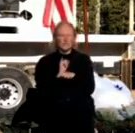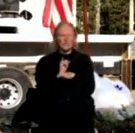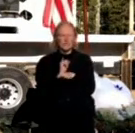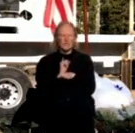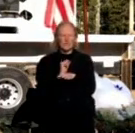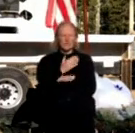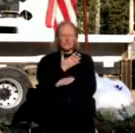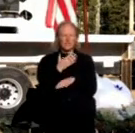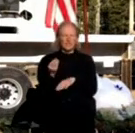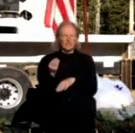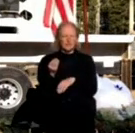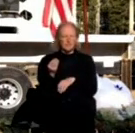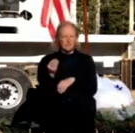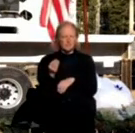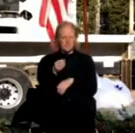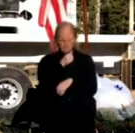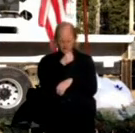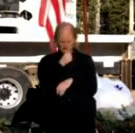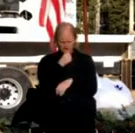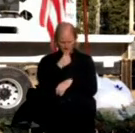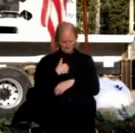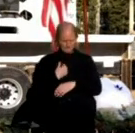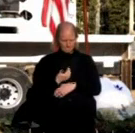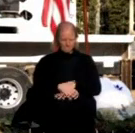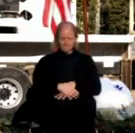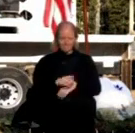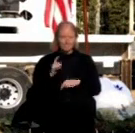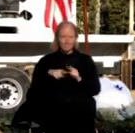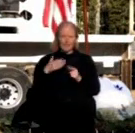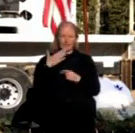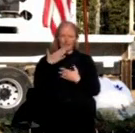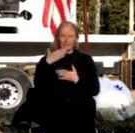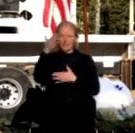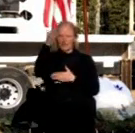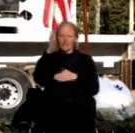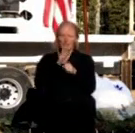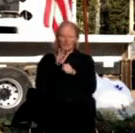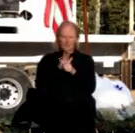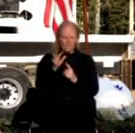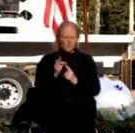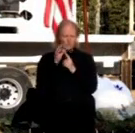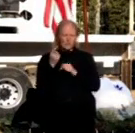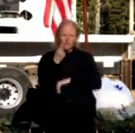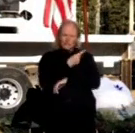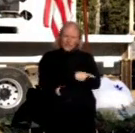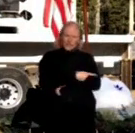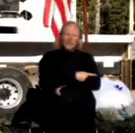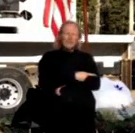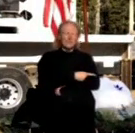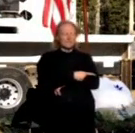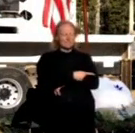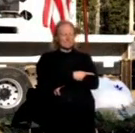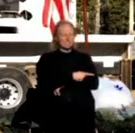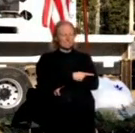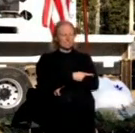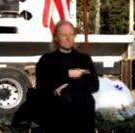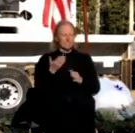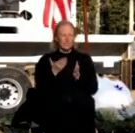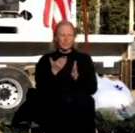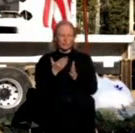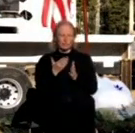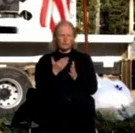And I just can't thank God enough for this special day that we have out here